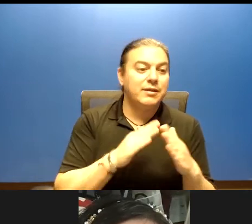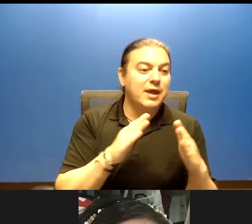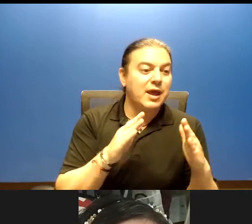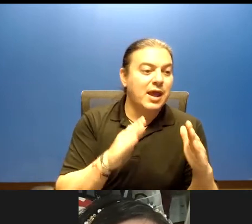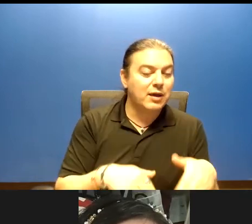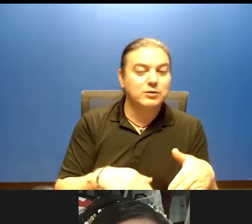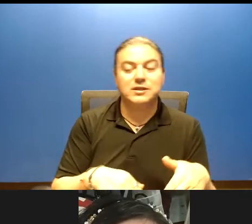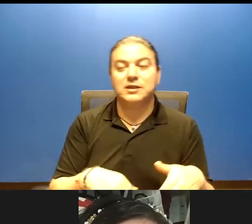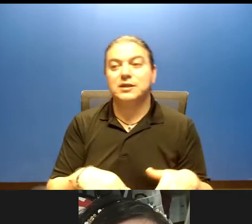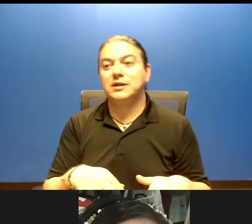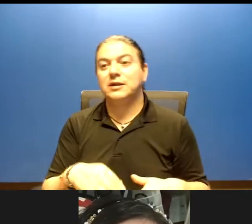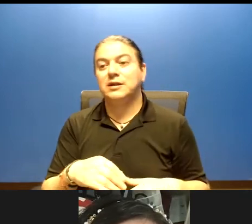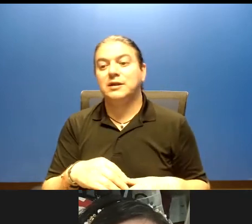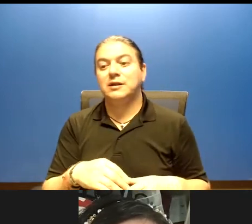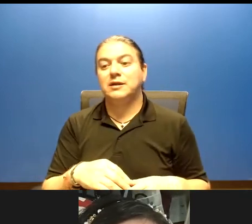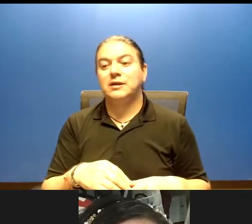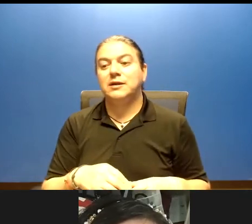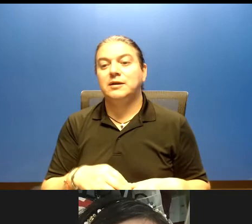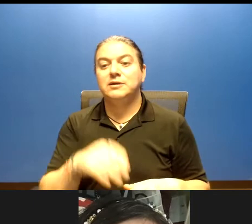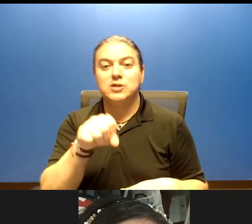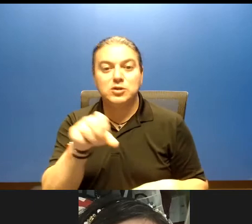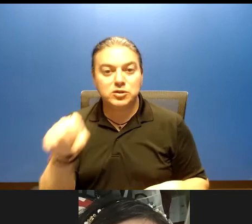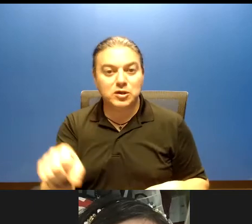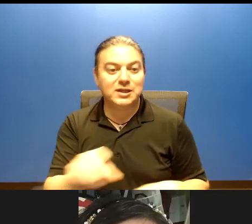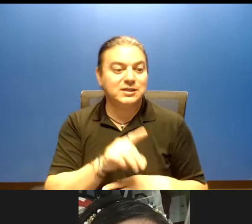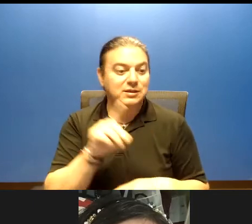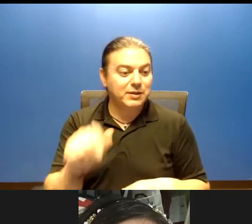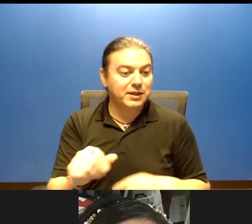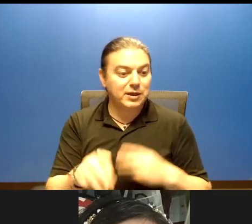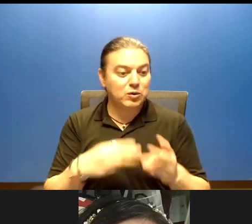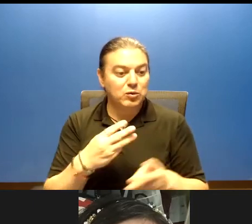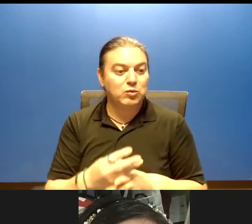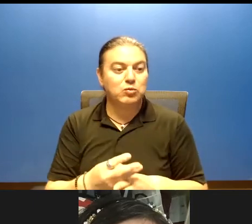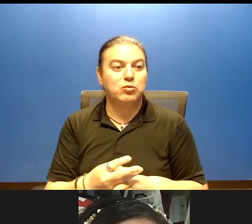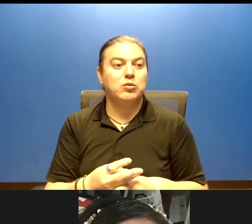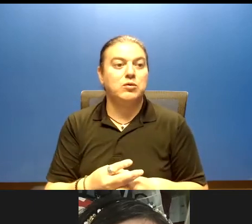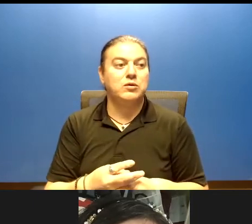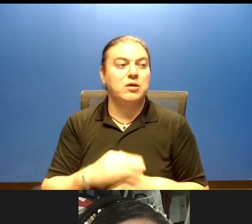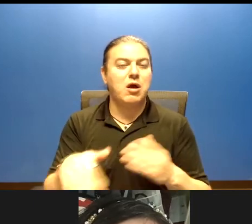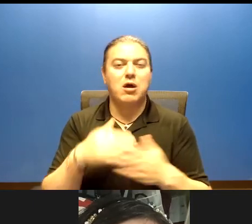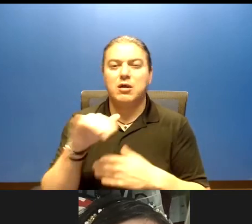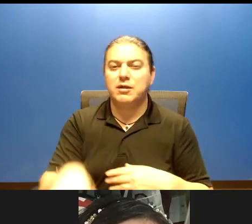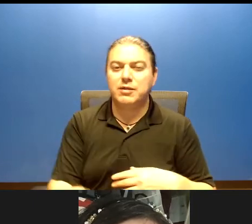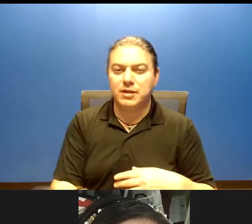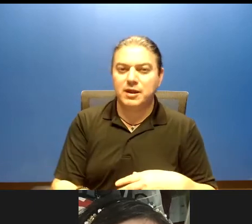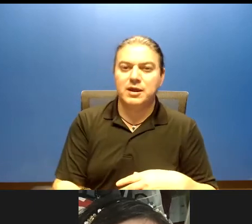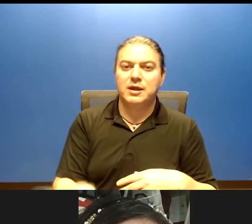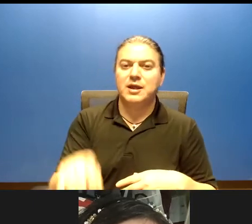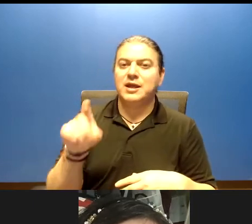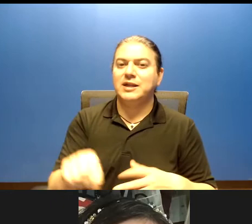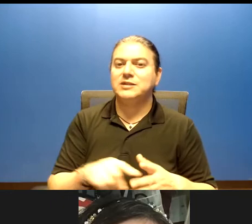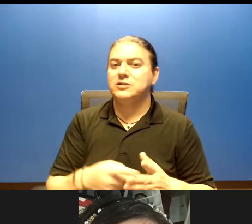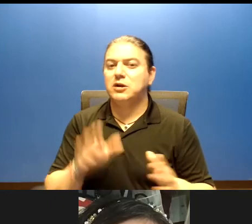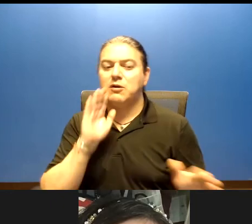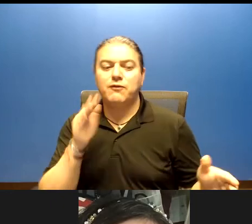industry, SS, you know, Social Security, disability world, Medicaid, all of that. I think it needs to start focusing more